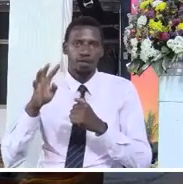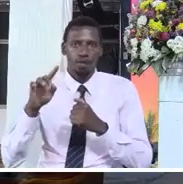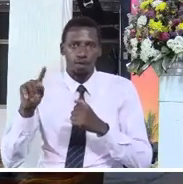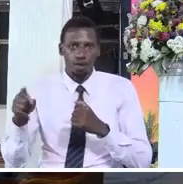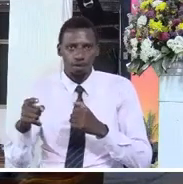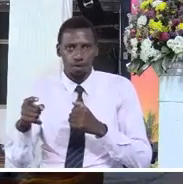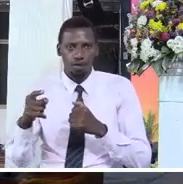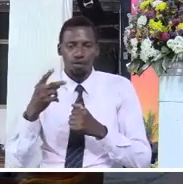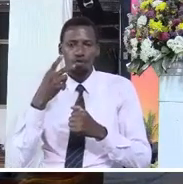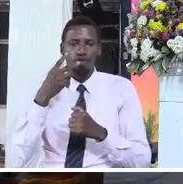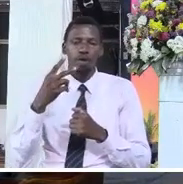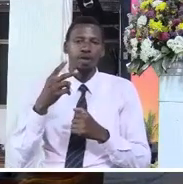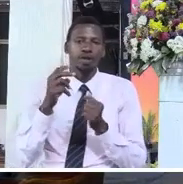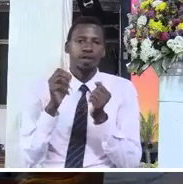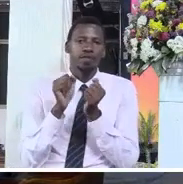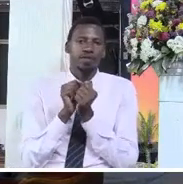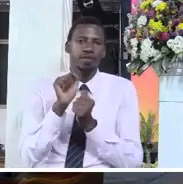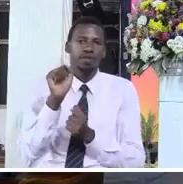42,294,215 members.